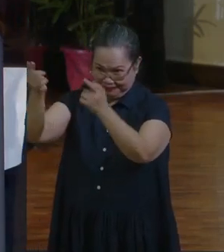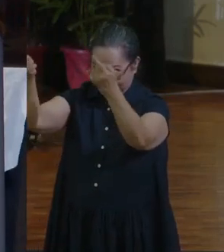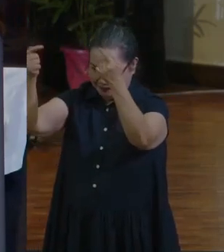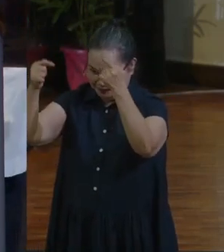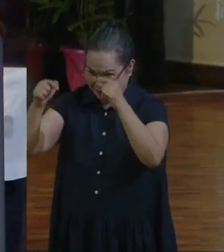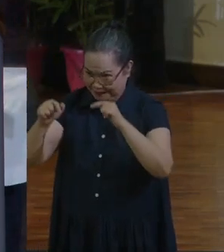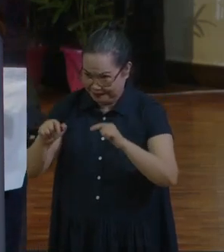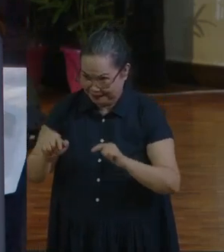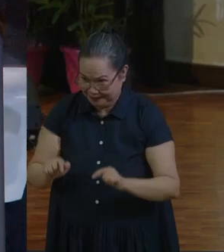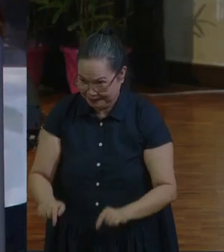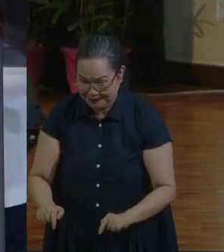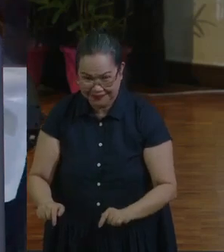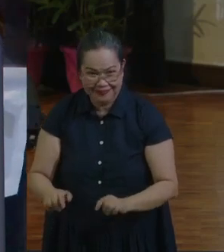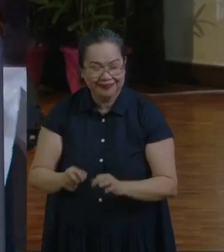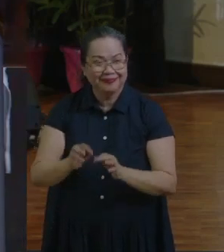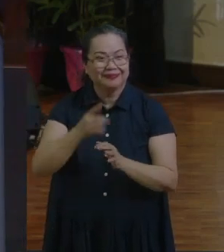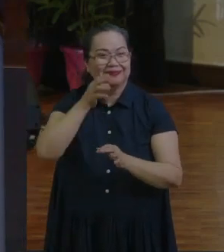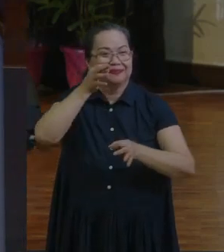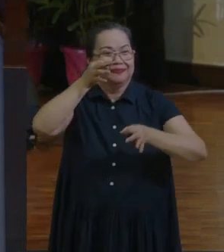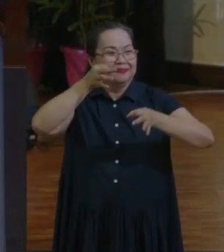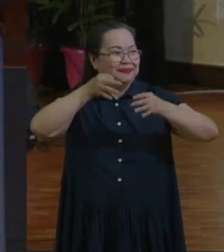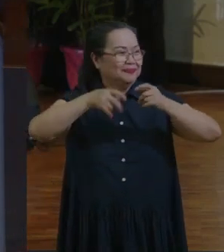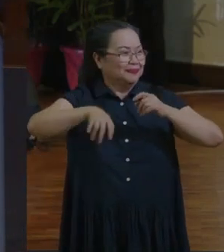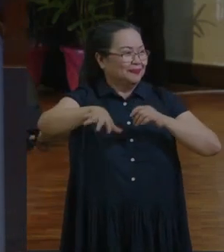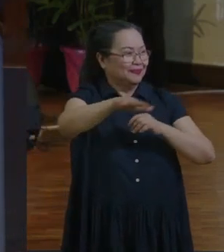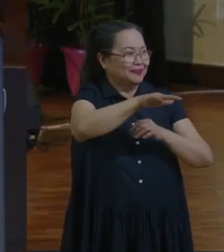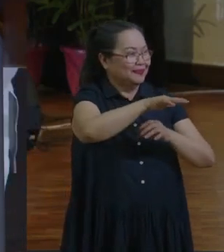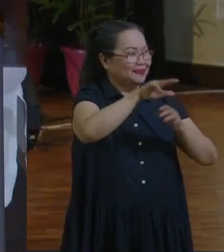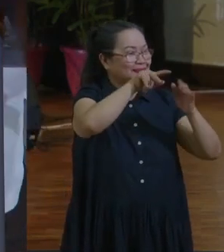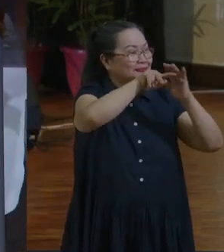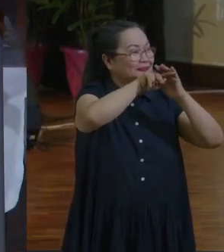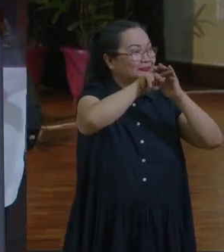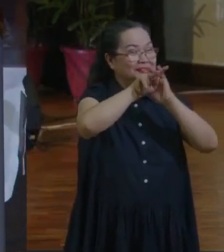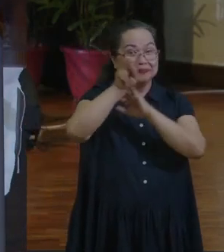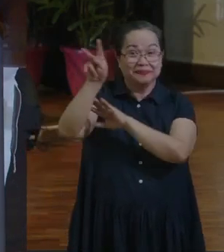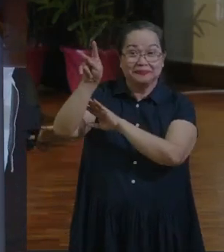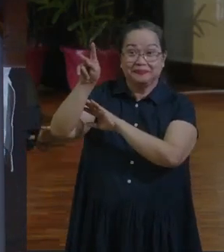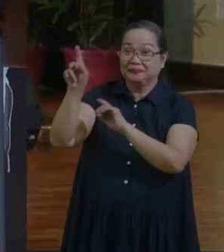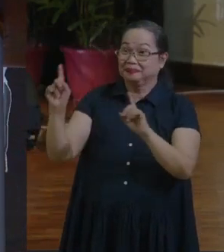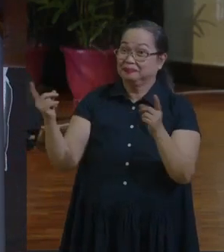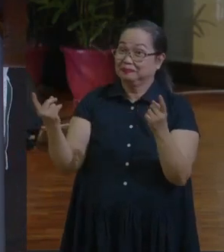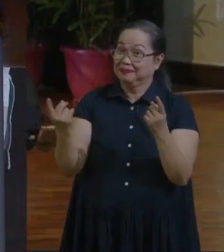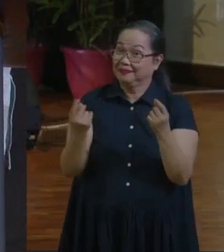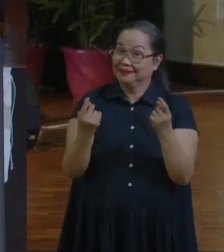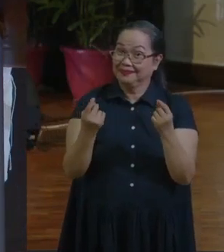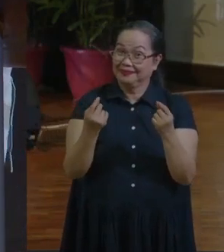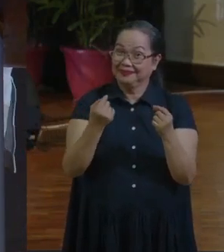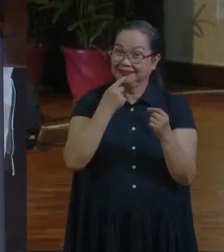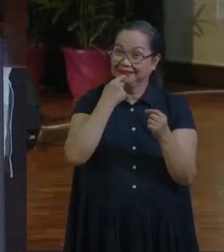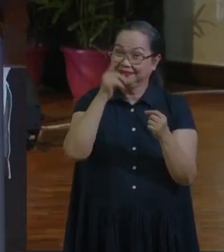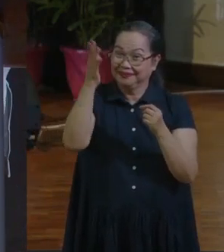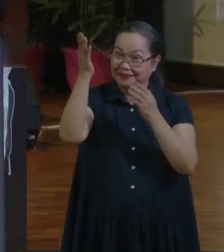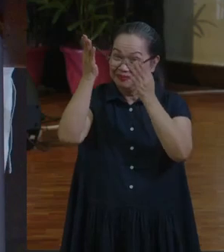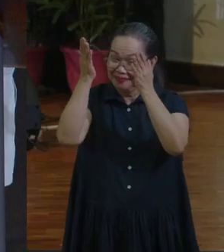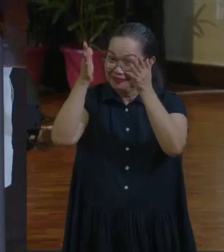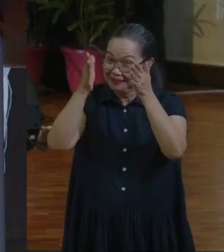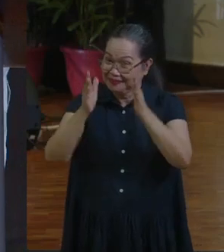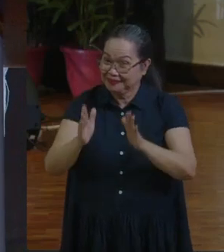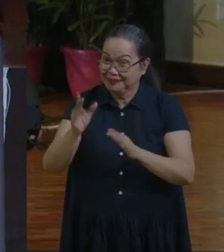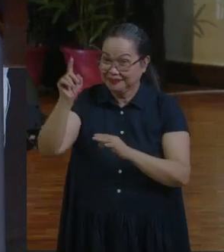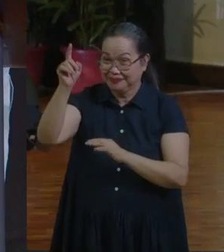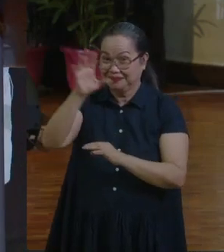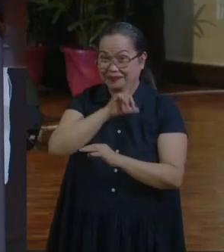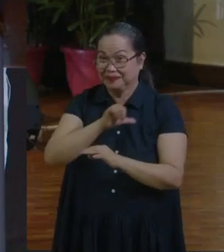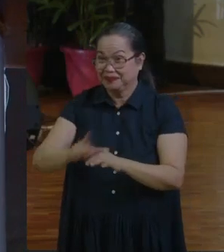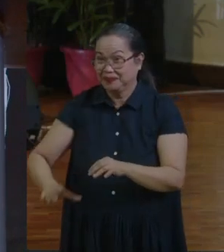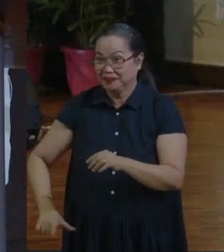ng Diyos. Meron din propesiya ng mga gagawin ng dakilang lingkod ng Panginoon, the servant of the